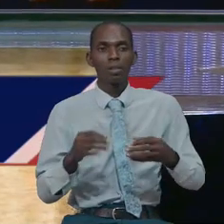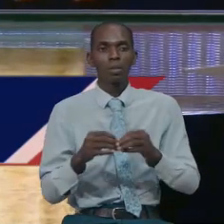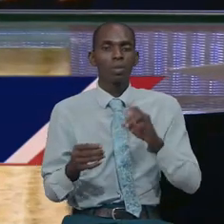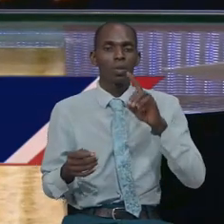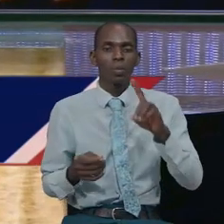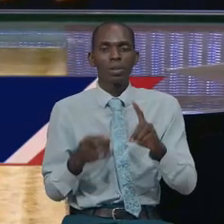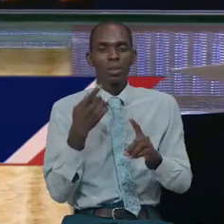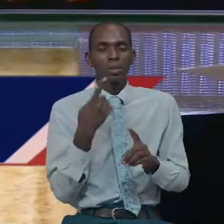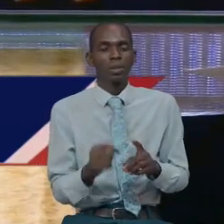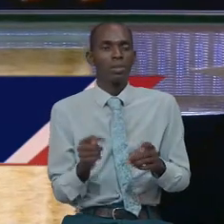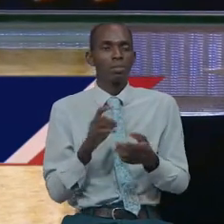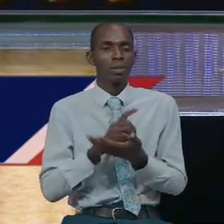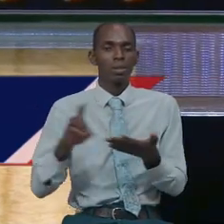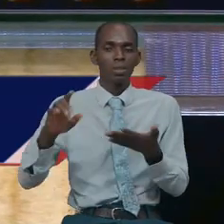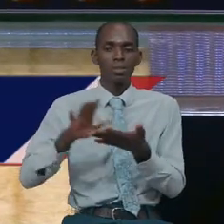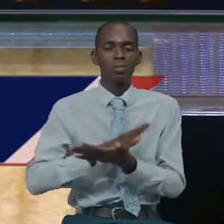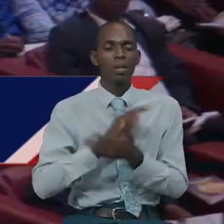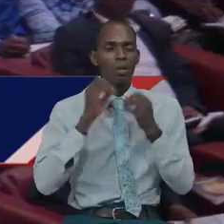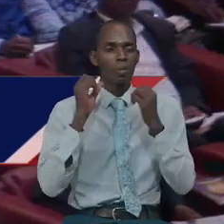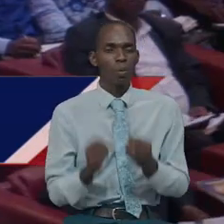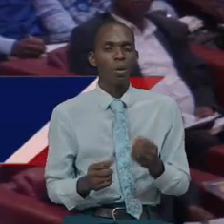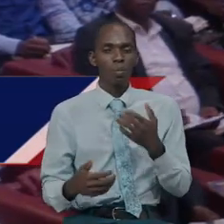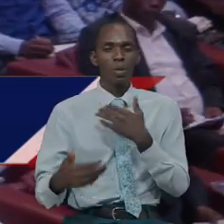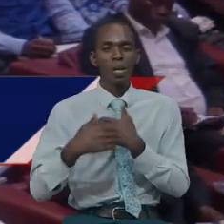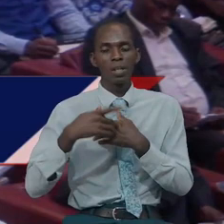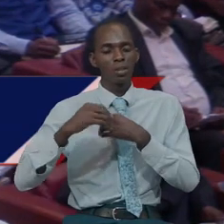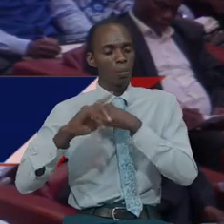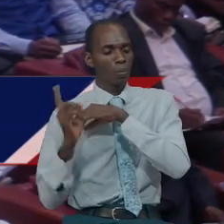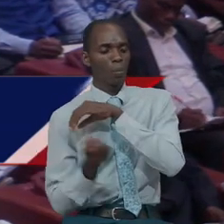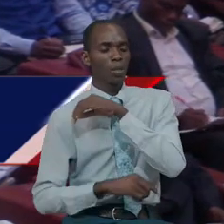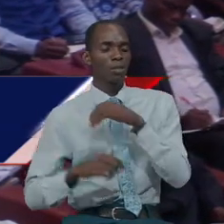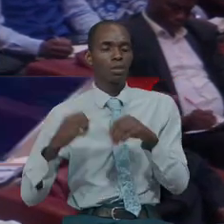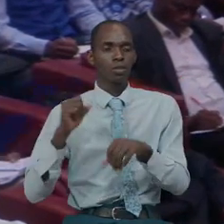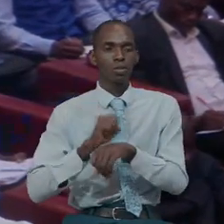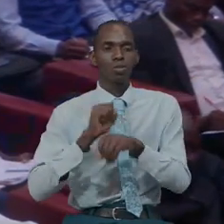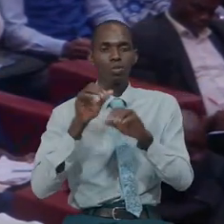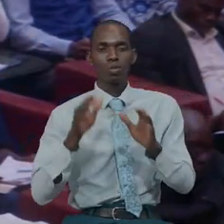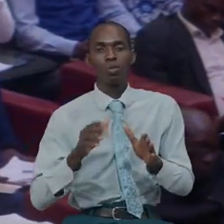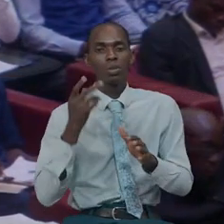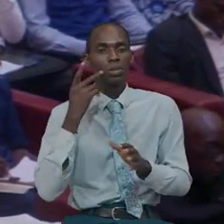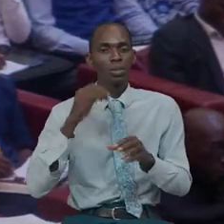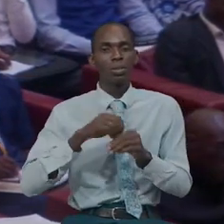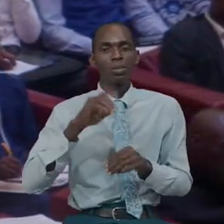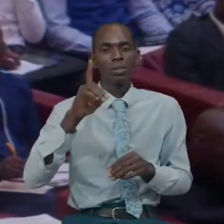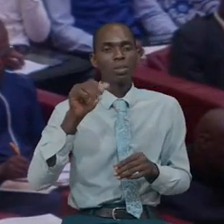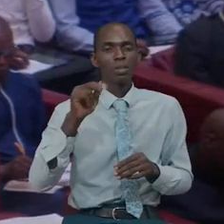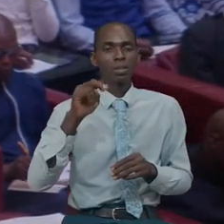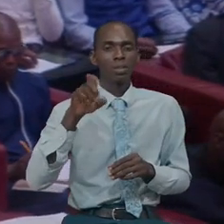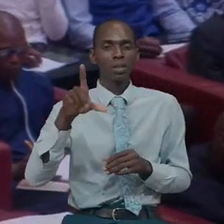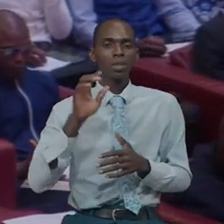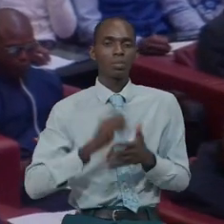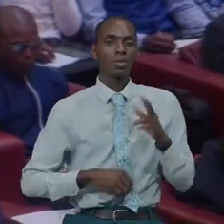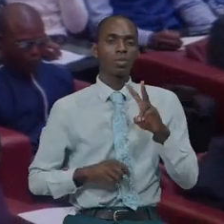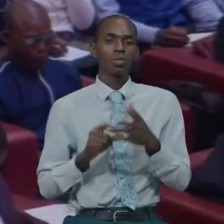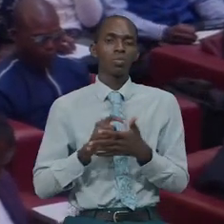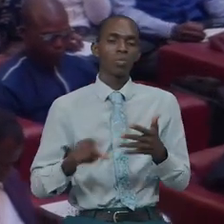power behind the smiting stone. In Daniel chapter 2, reading from verse